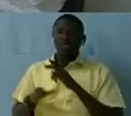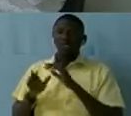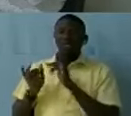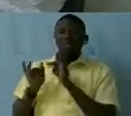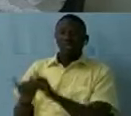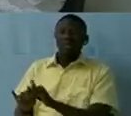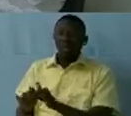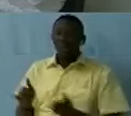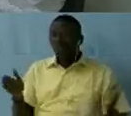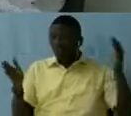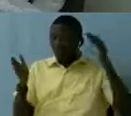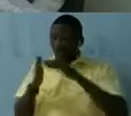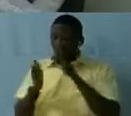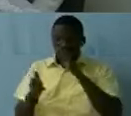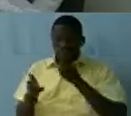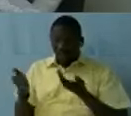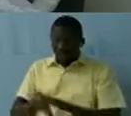their status.